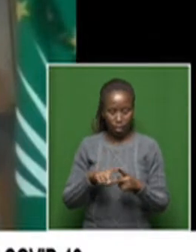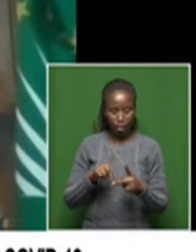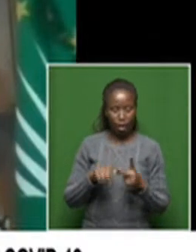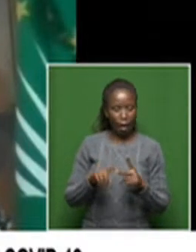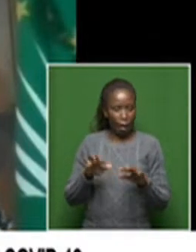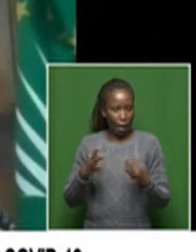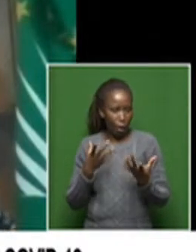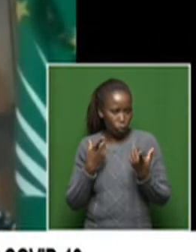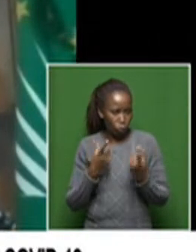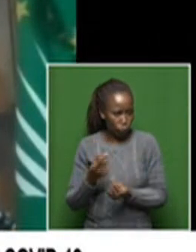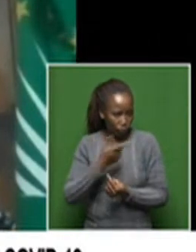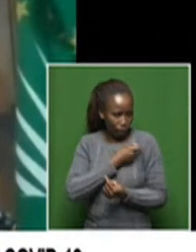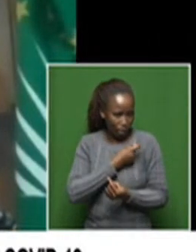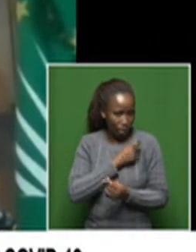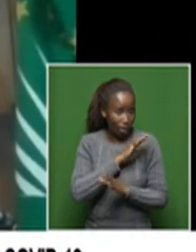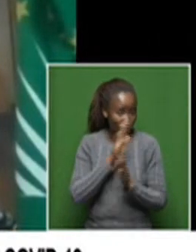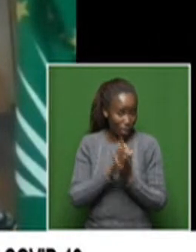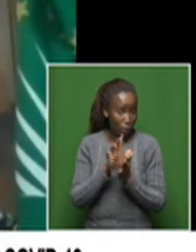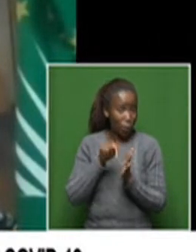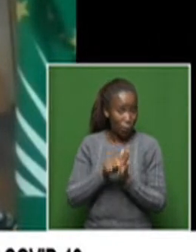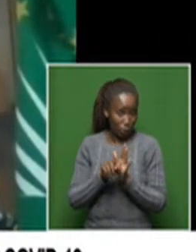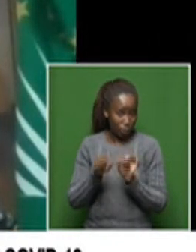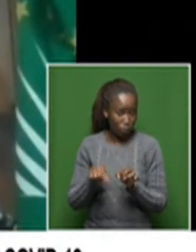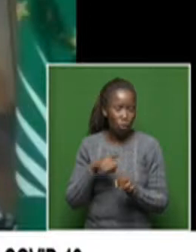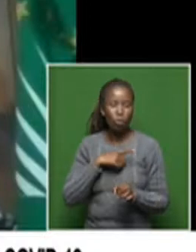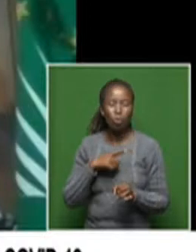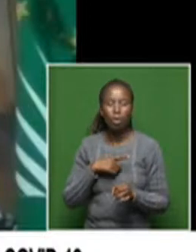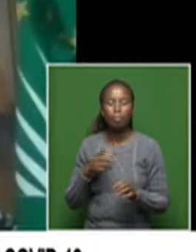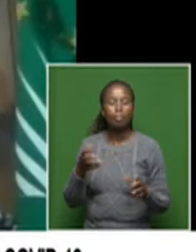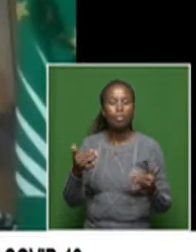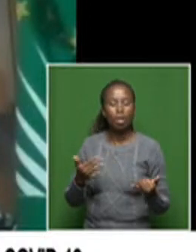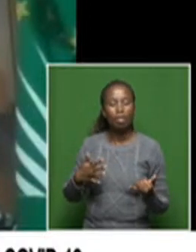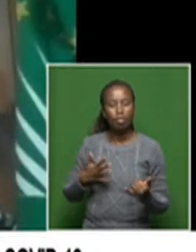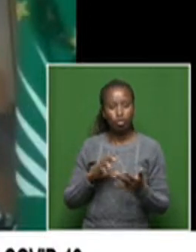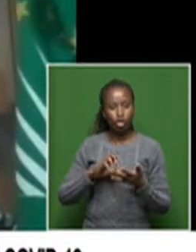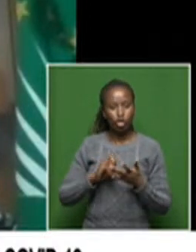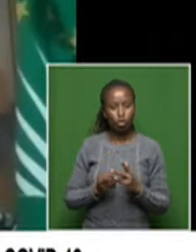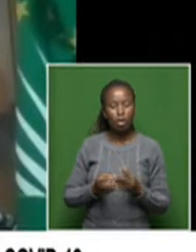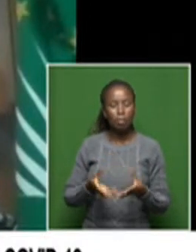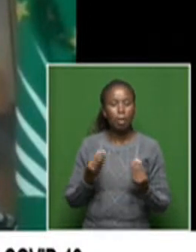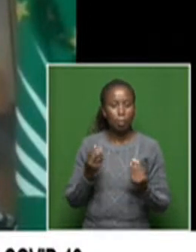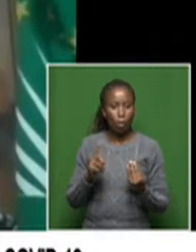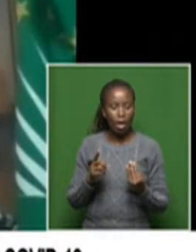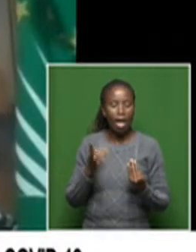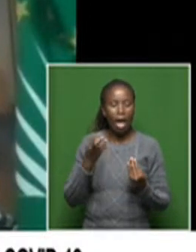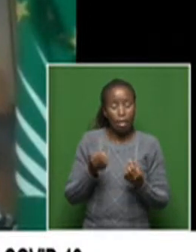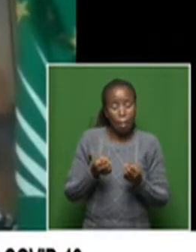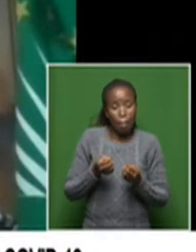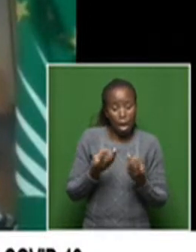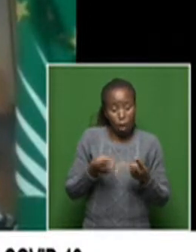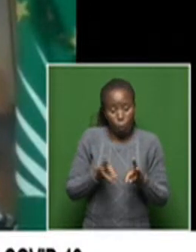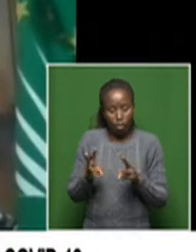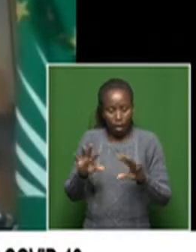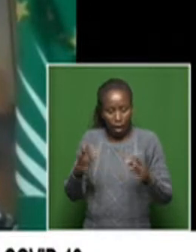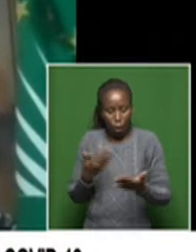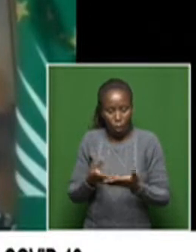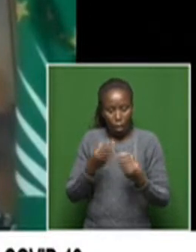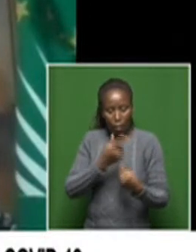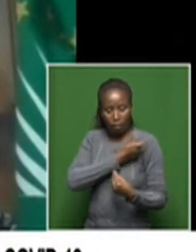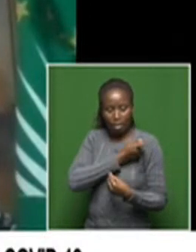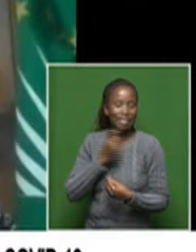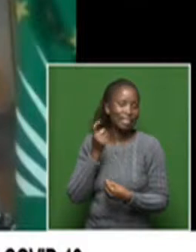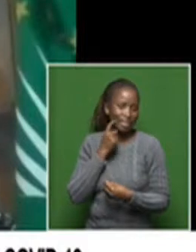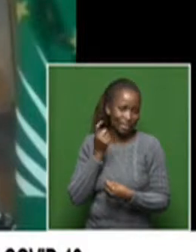out? Because one of the things that we are trying to do is to have a multifaceted approach in terms of the vaccine, making sure